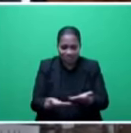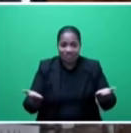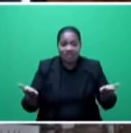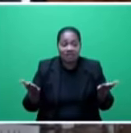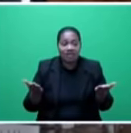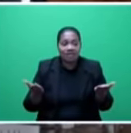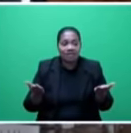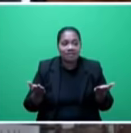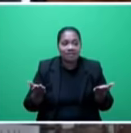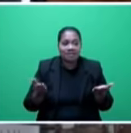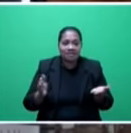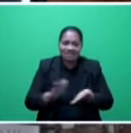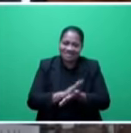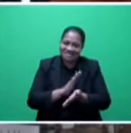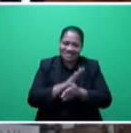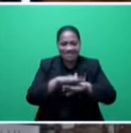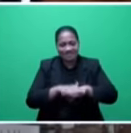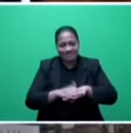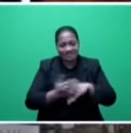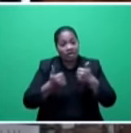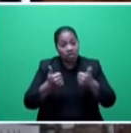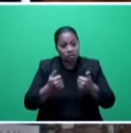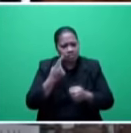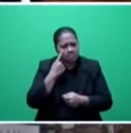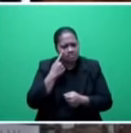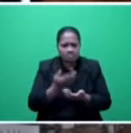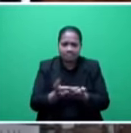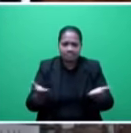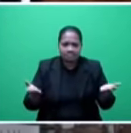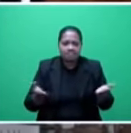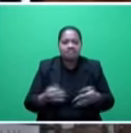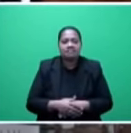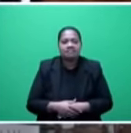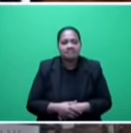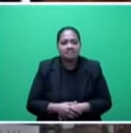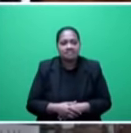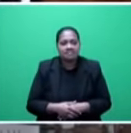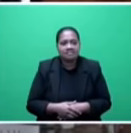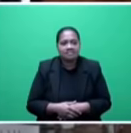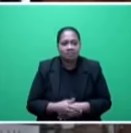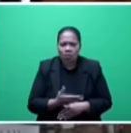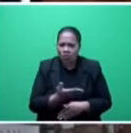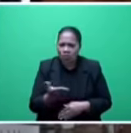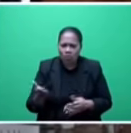very happy sitting, and it's good to see that most of us are in good